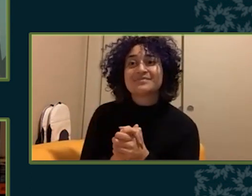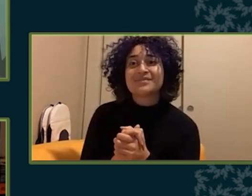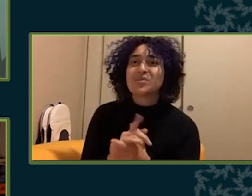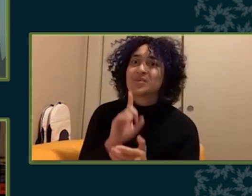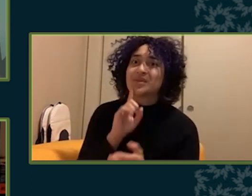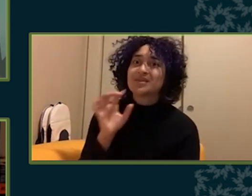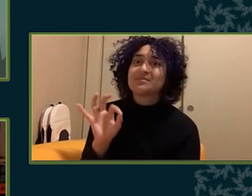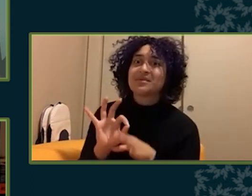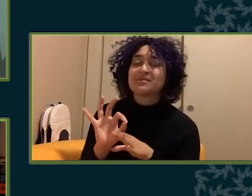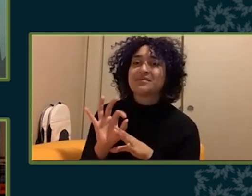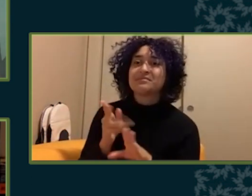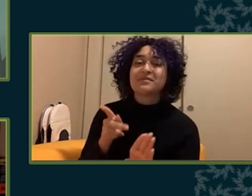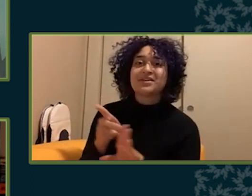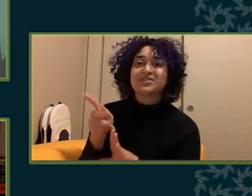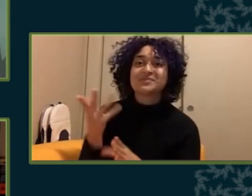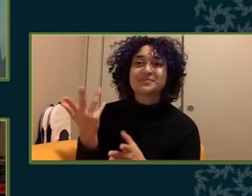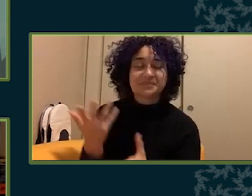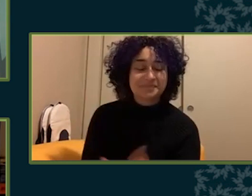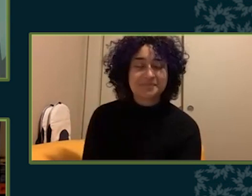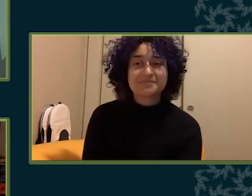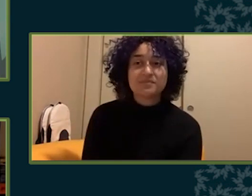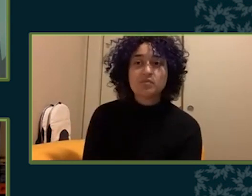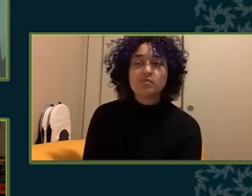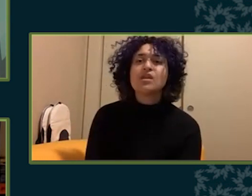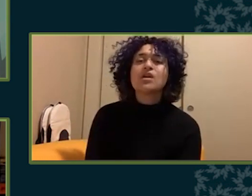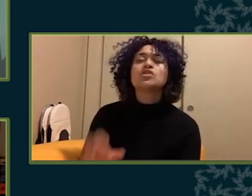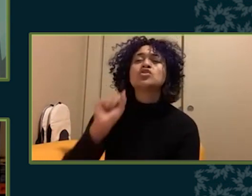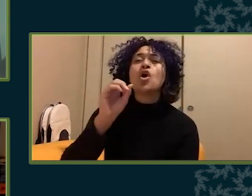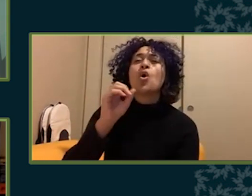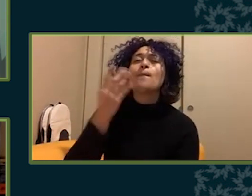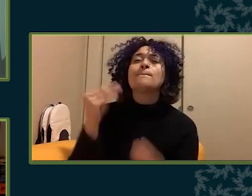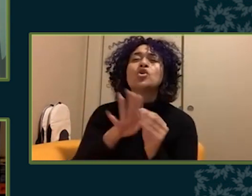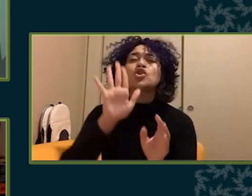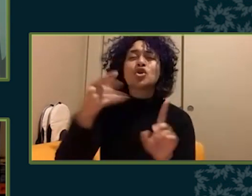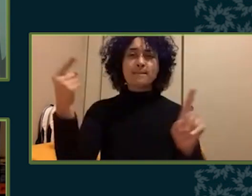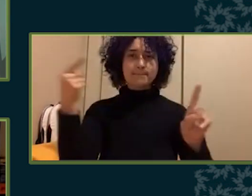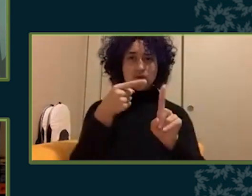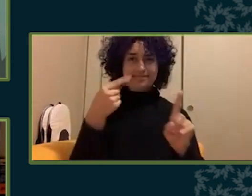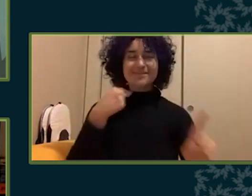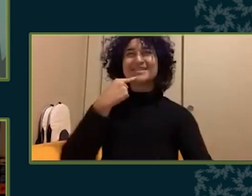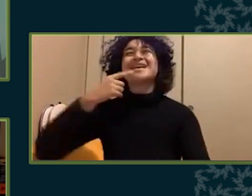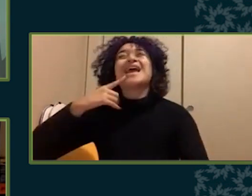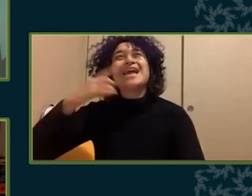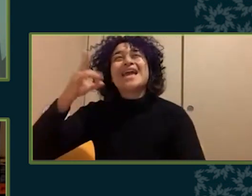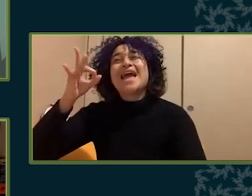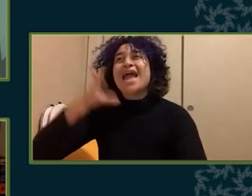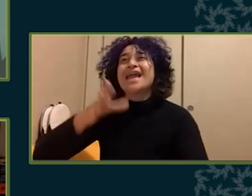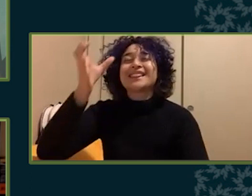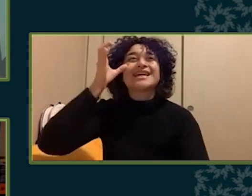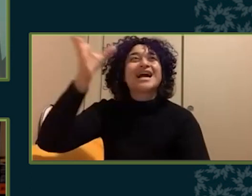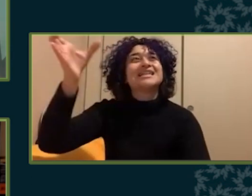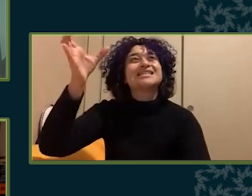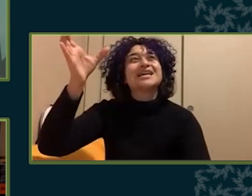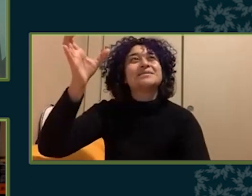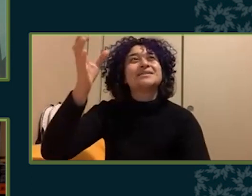as you can tell. To your point, I would say like, and I hate the concept of this phrase generally, this whole like